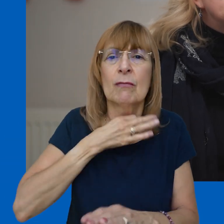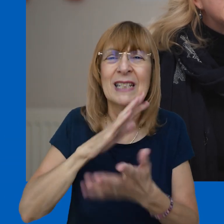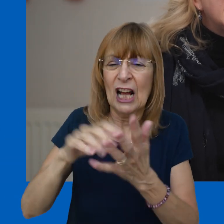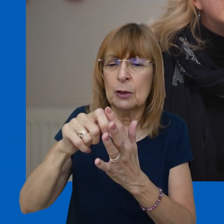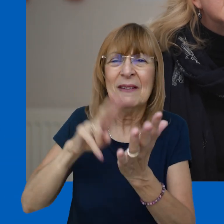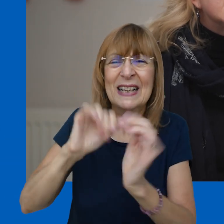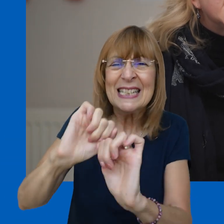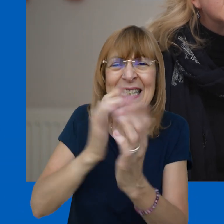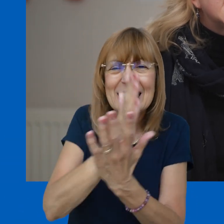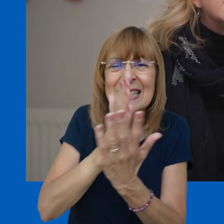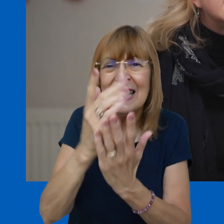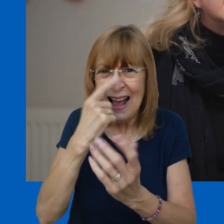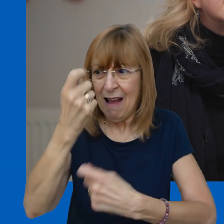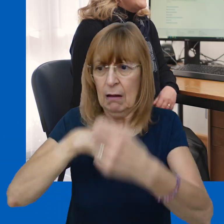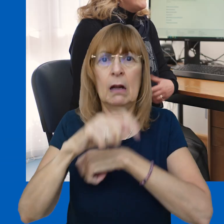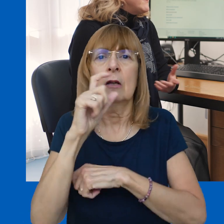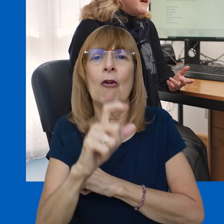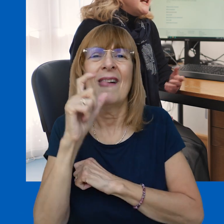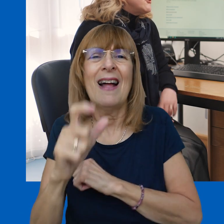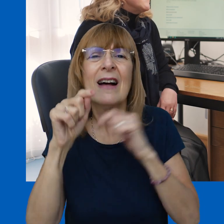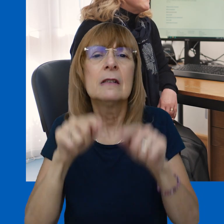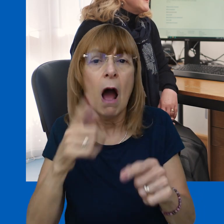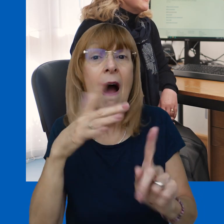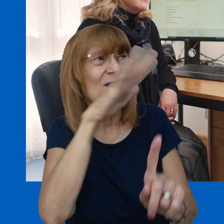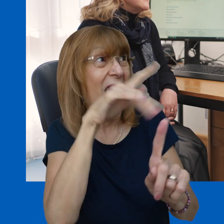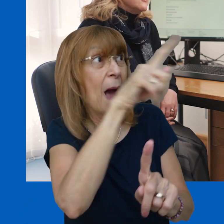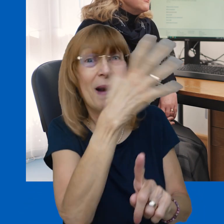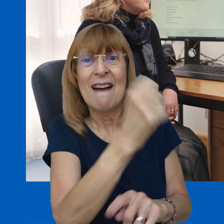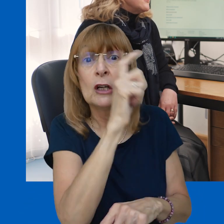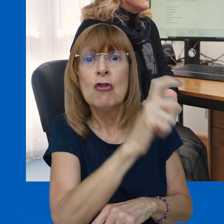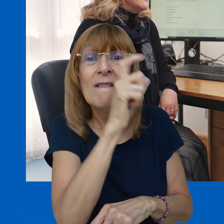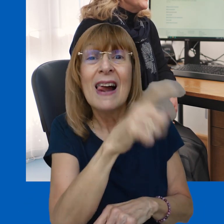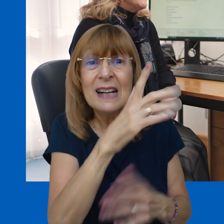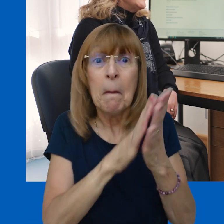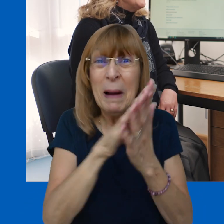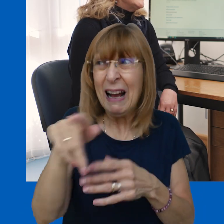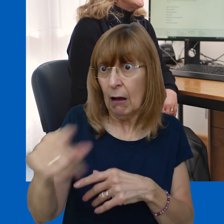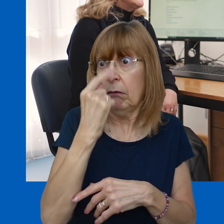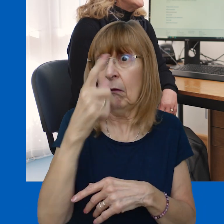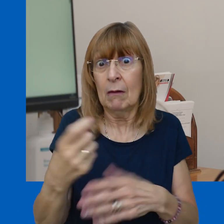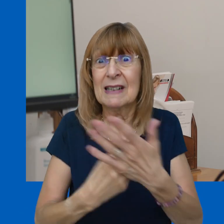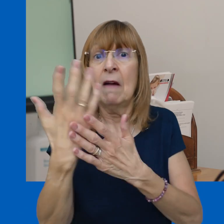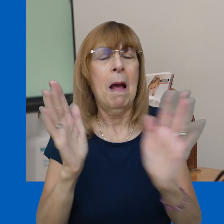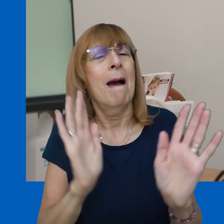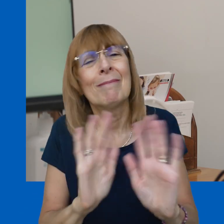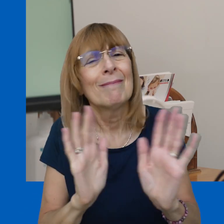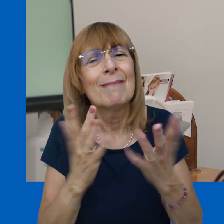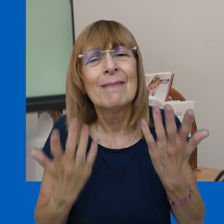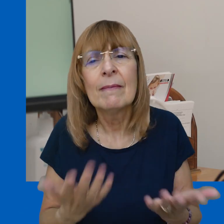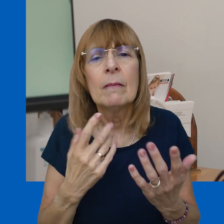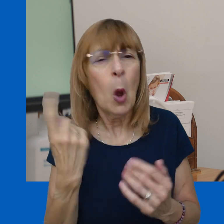HPV types that can lead to cervical cancer. Having a family history of cervical cancer does not affect your chance of developing it. So